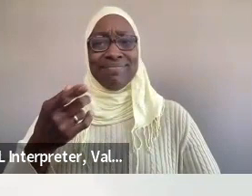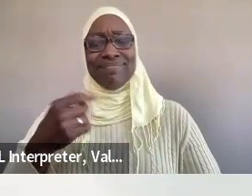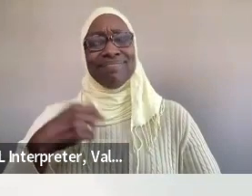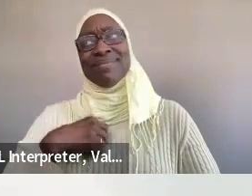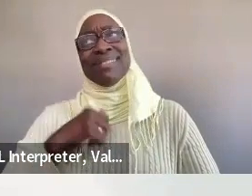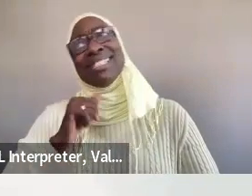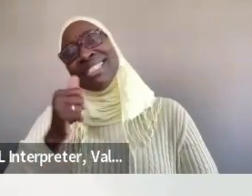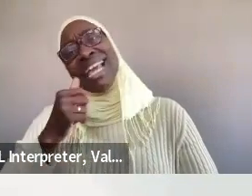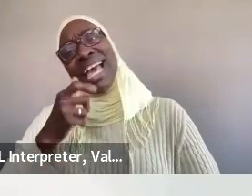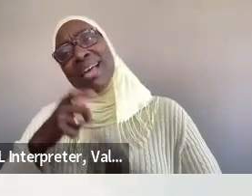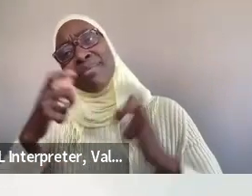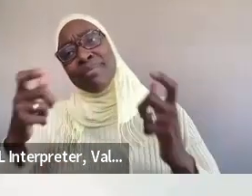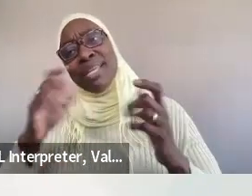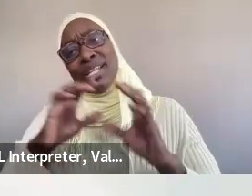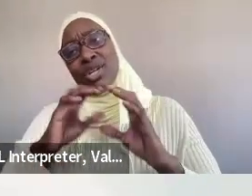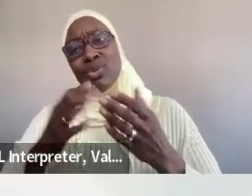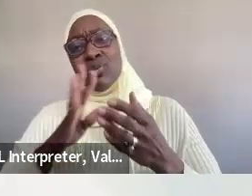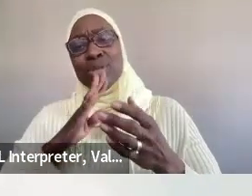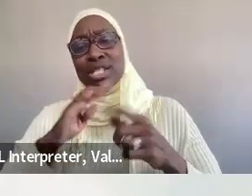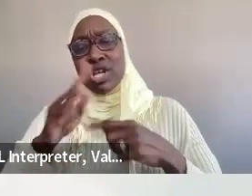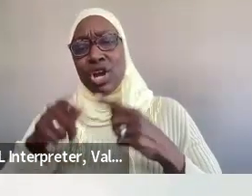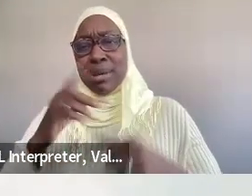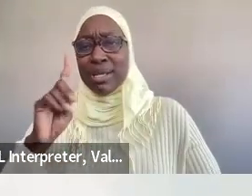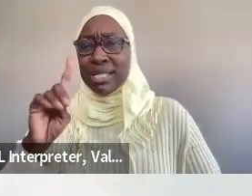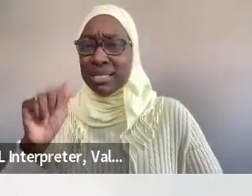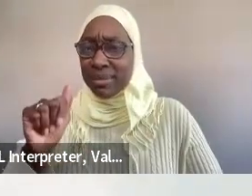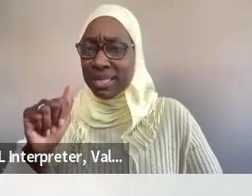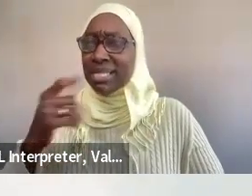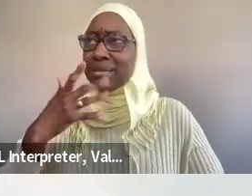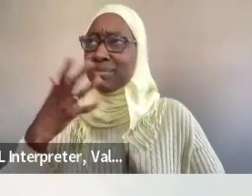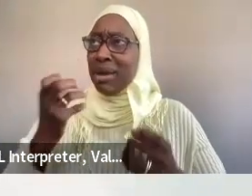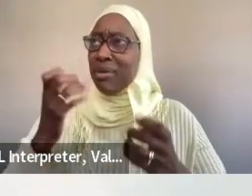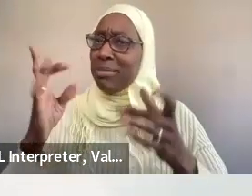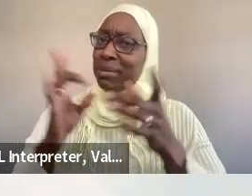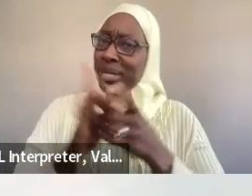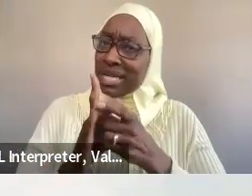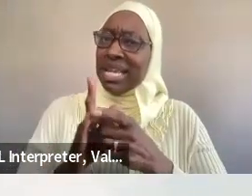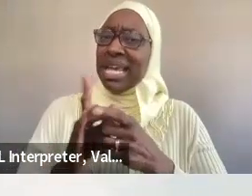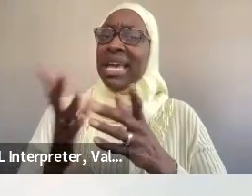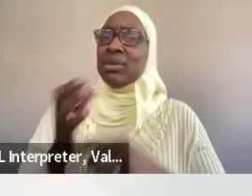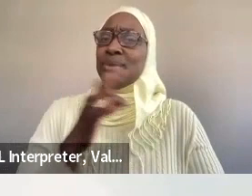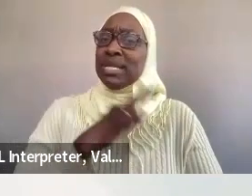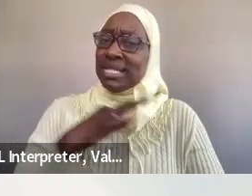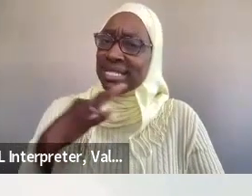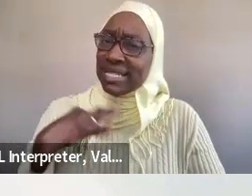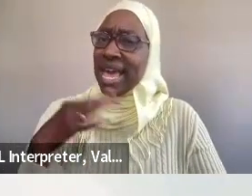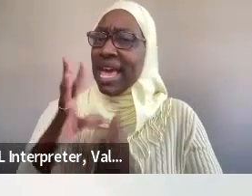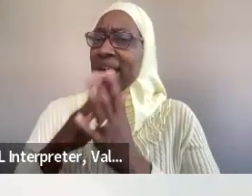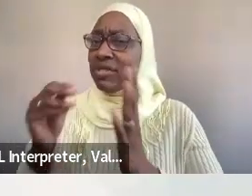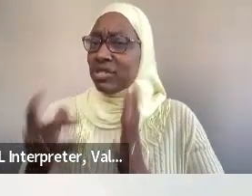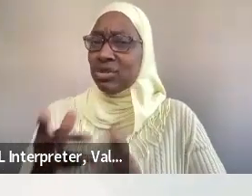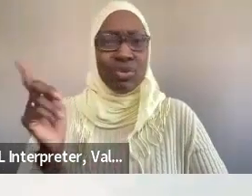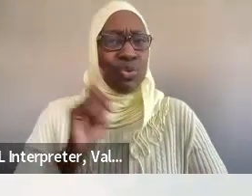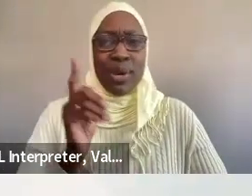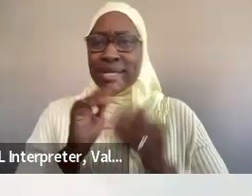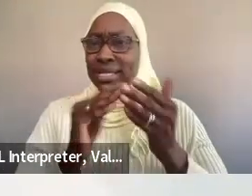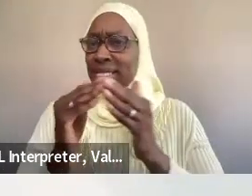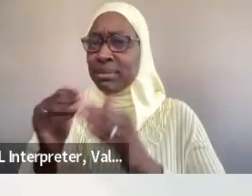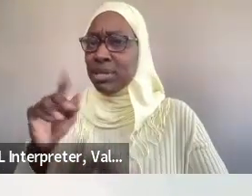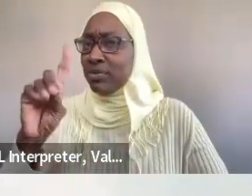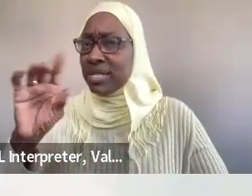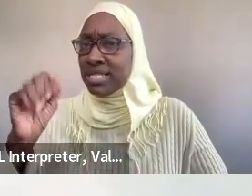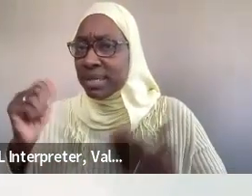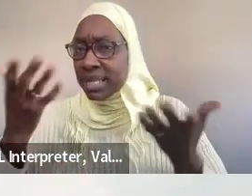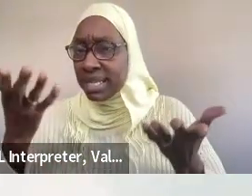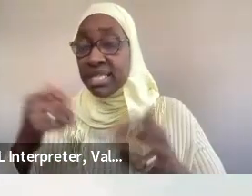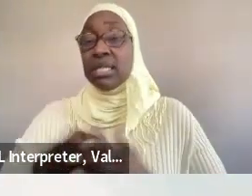able to connect with not just other faculty, but faculty, students, staff, like where's this community of disability? So